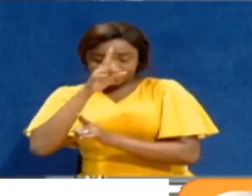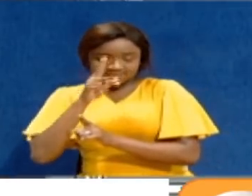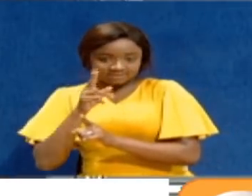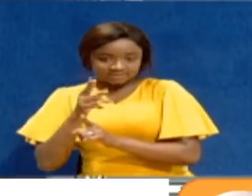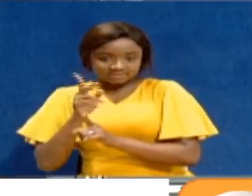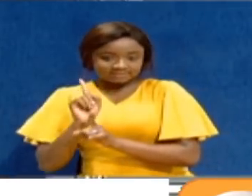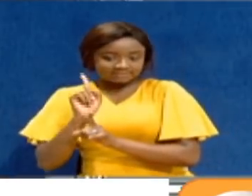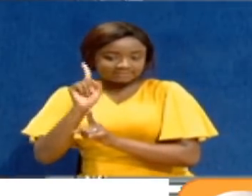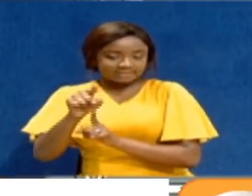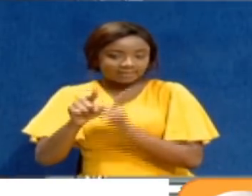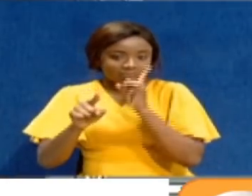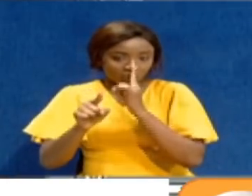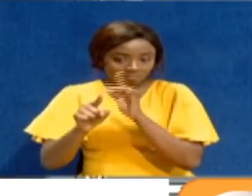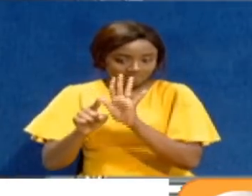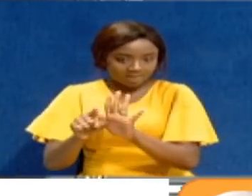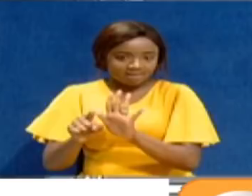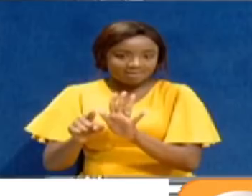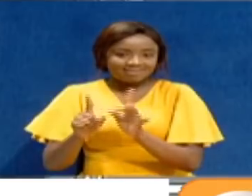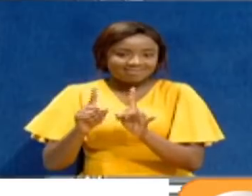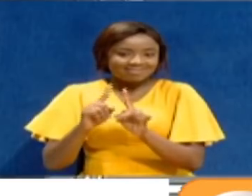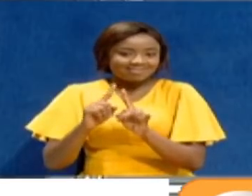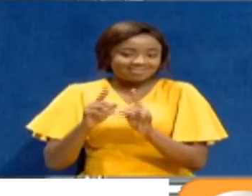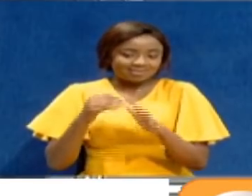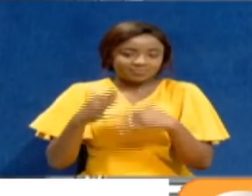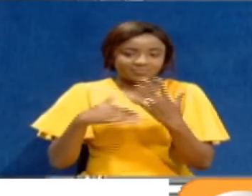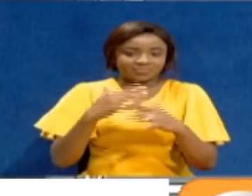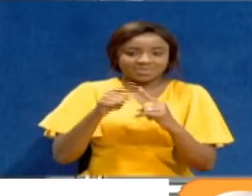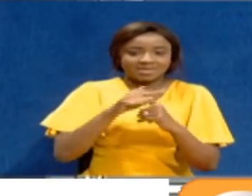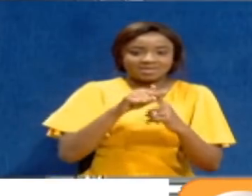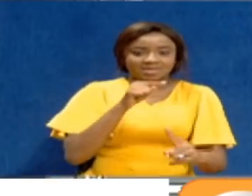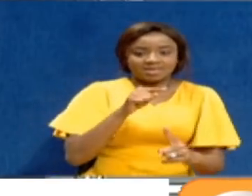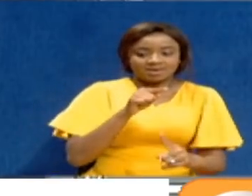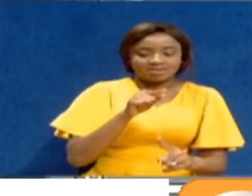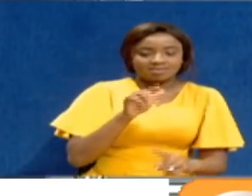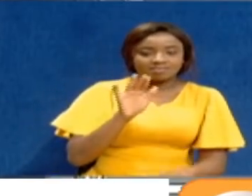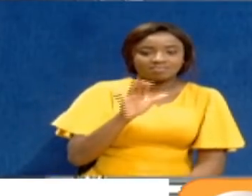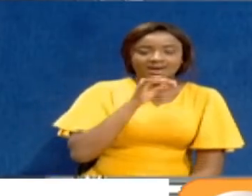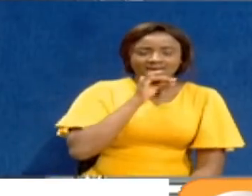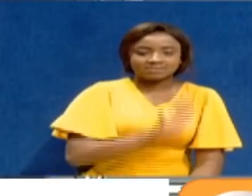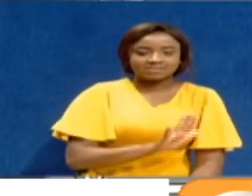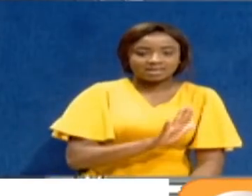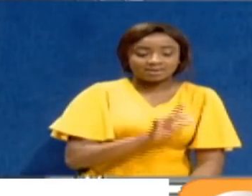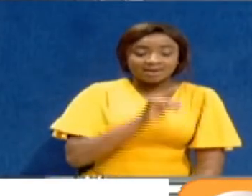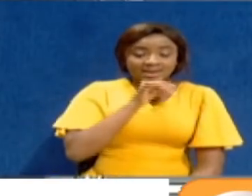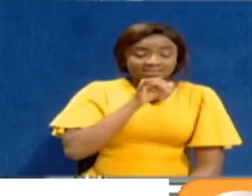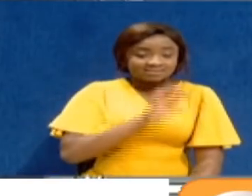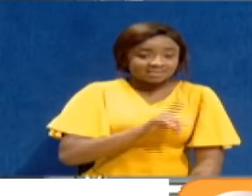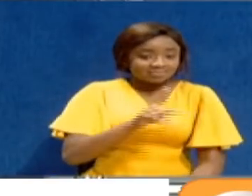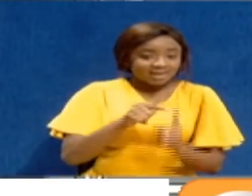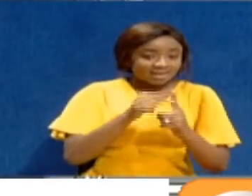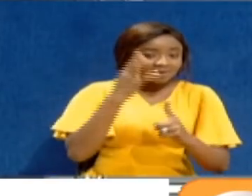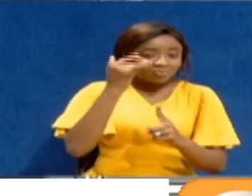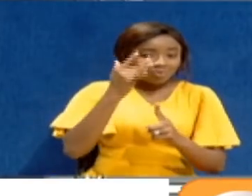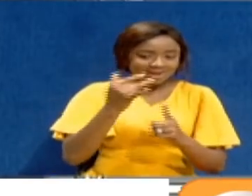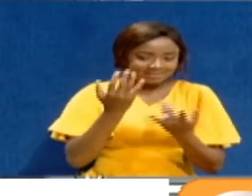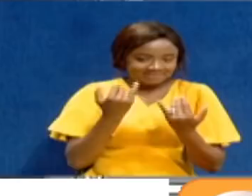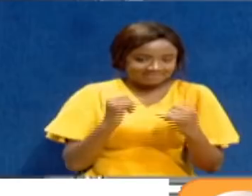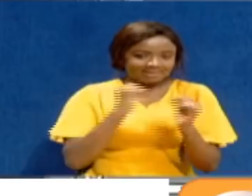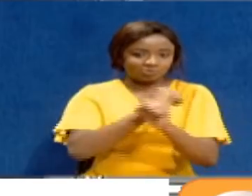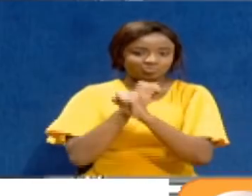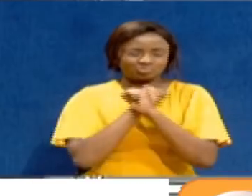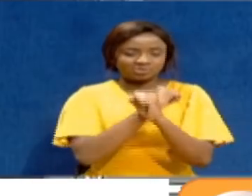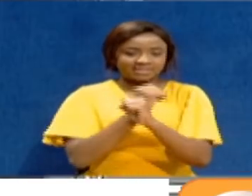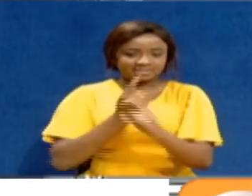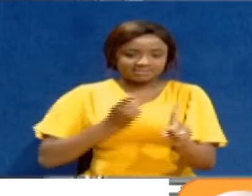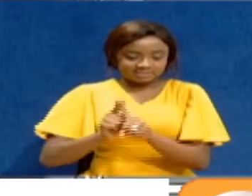an altercation at their home. Nicholas Lifede is said to have been shot while defending his little sister after the officer allegedly